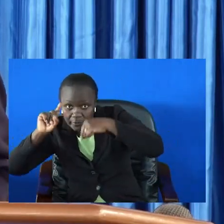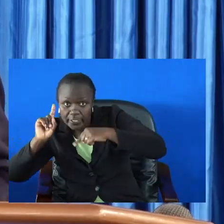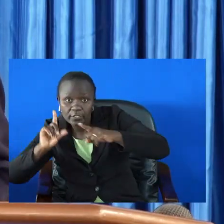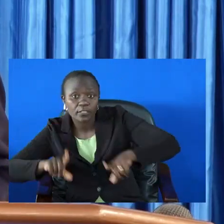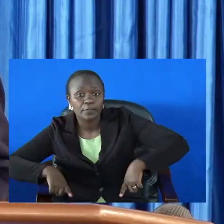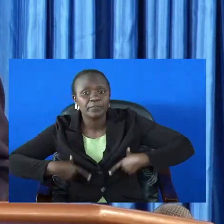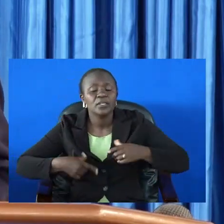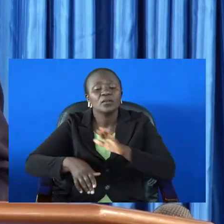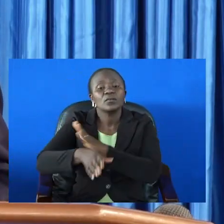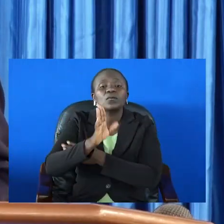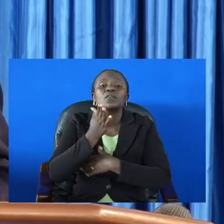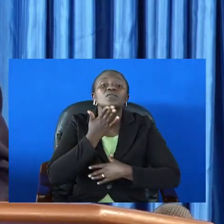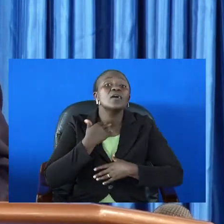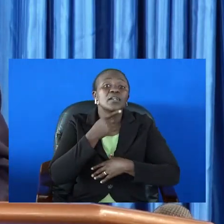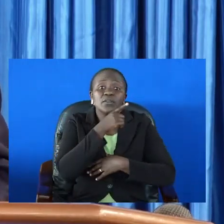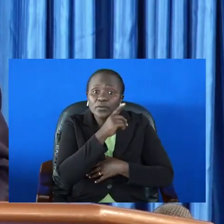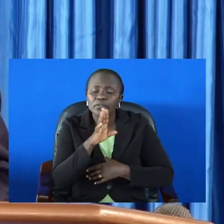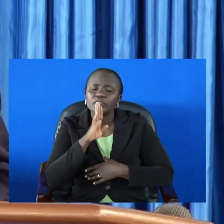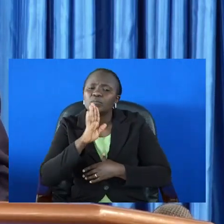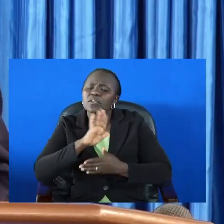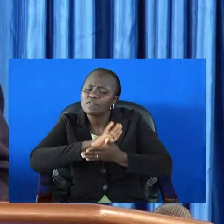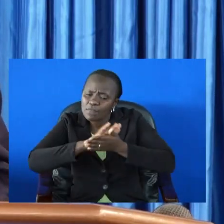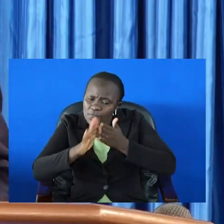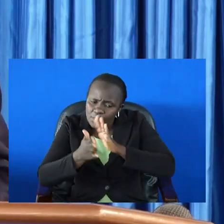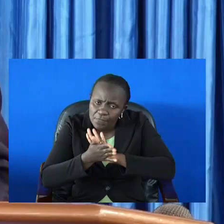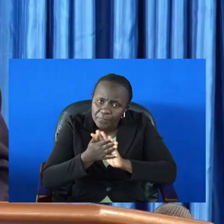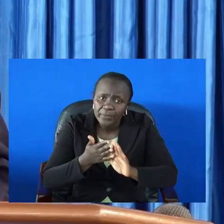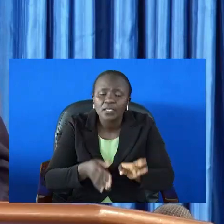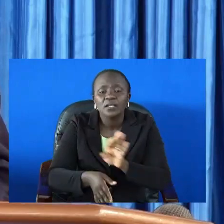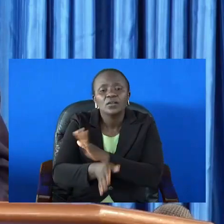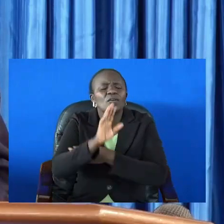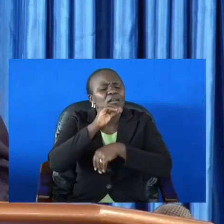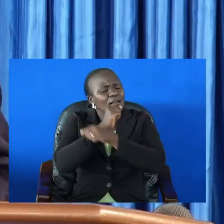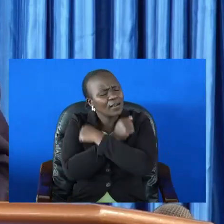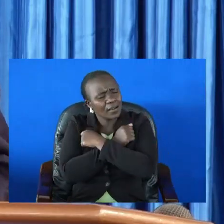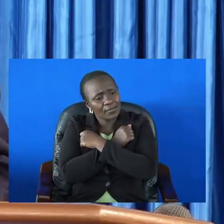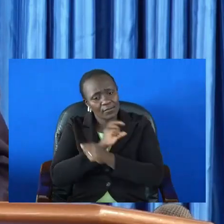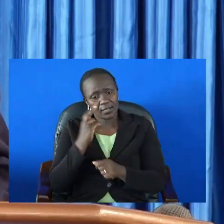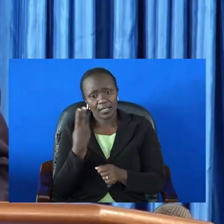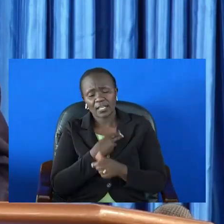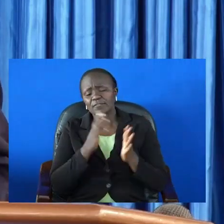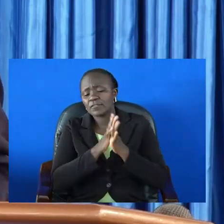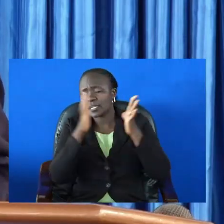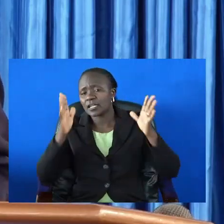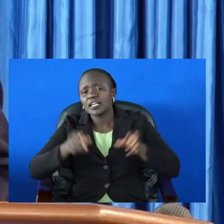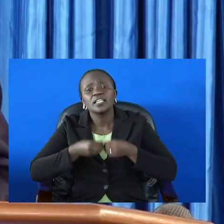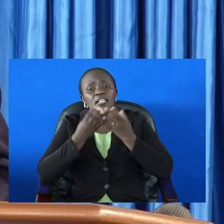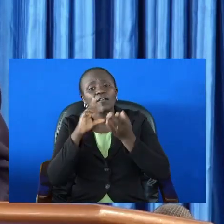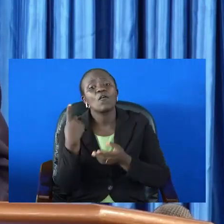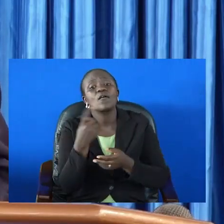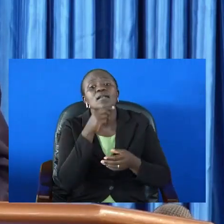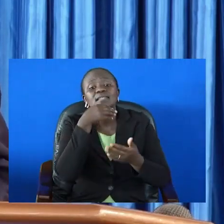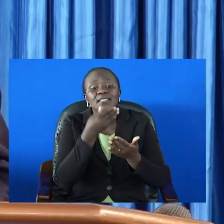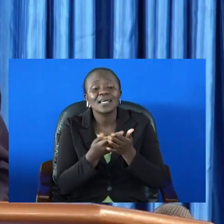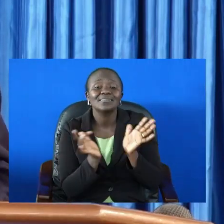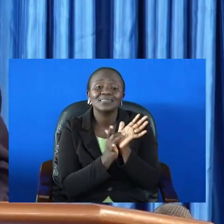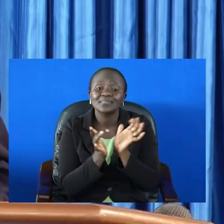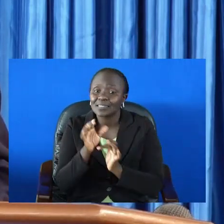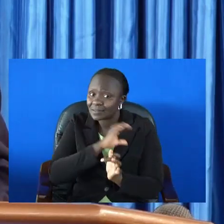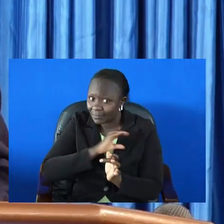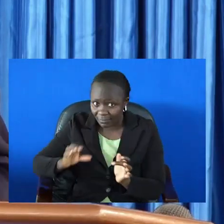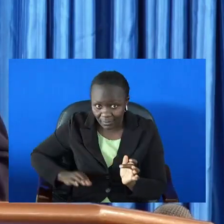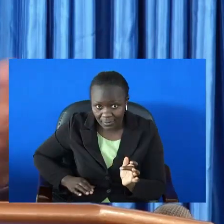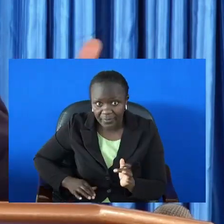God intends you to be forgiven. God loved us so much, and he gave us his only begotten son, Jesus